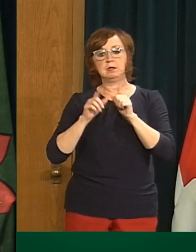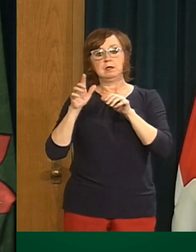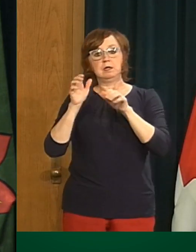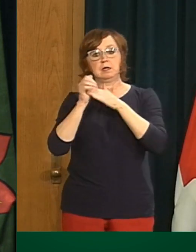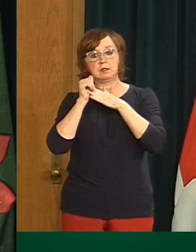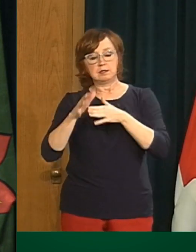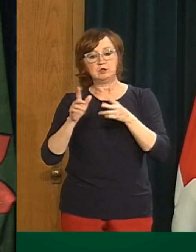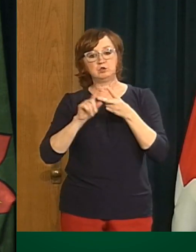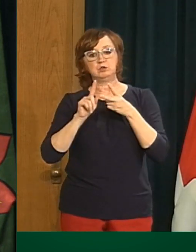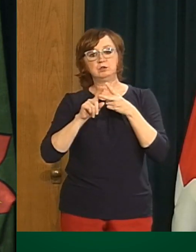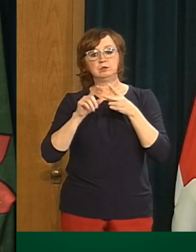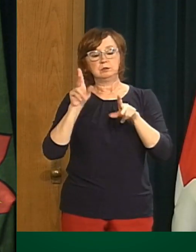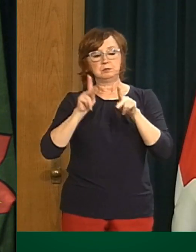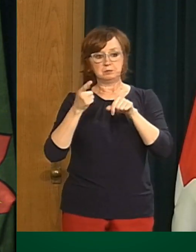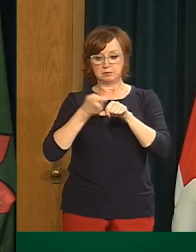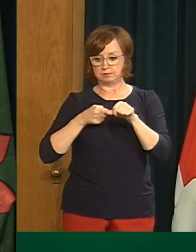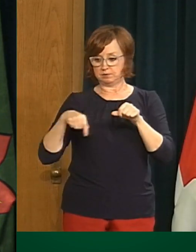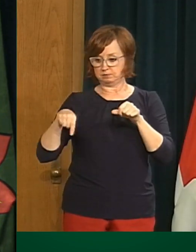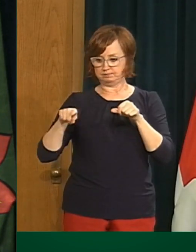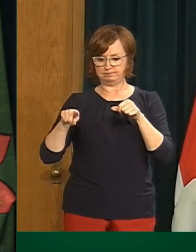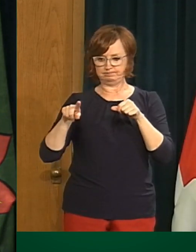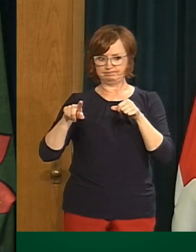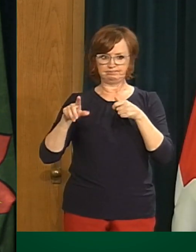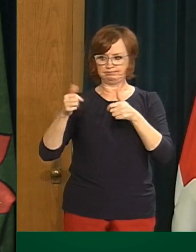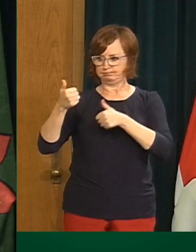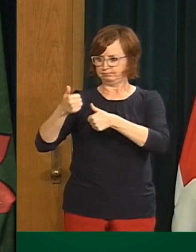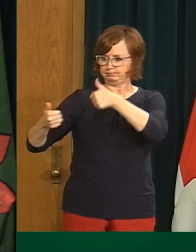continuing to lead, if you will, the